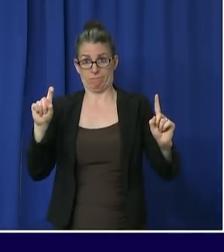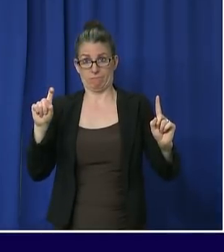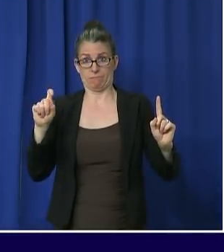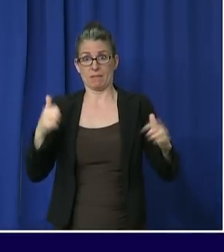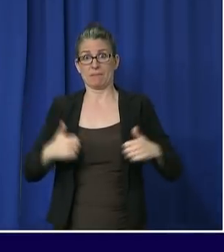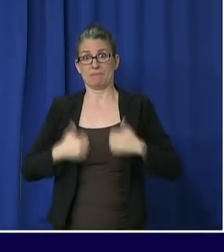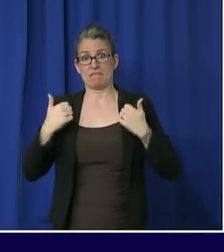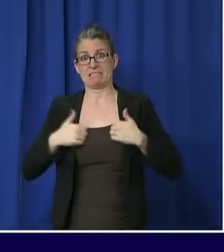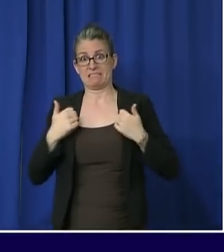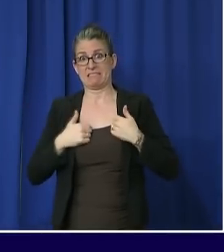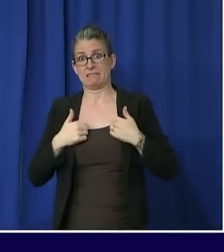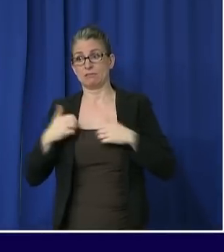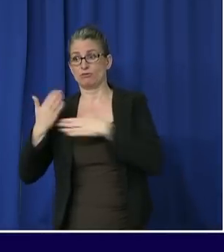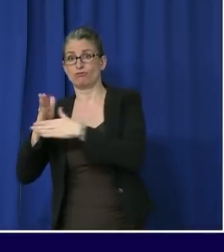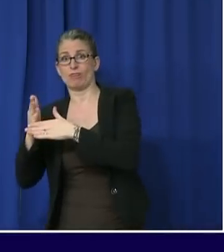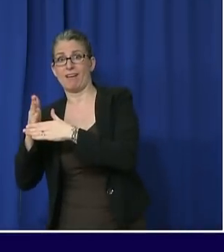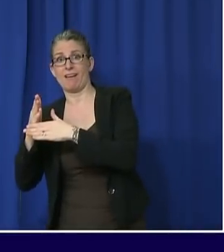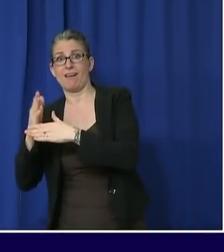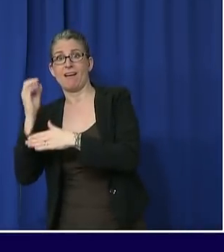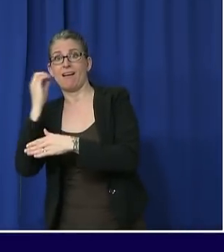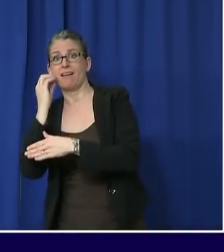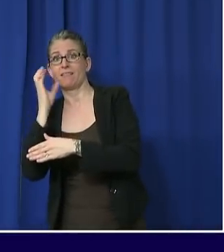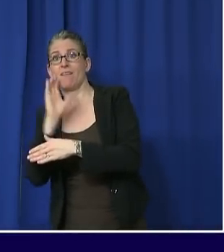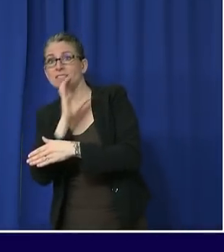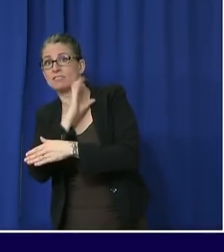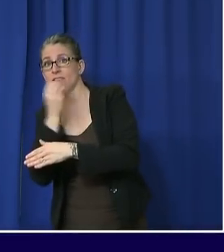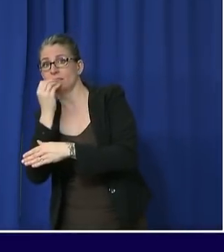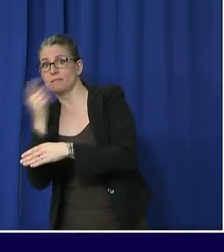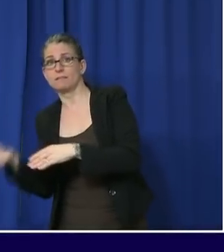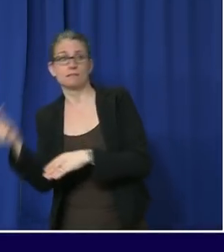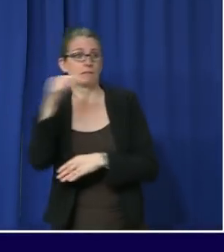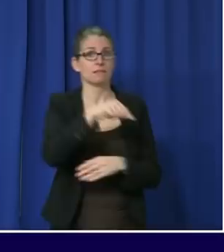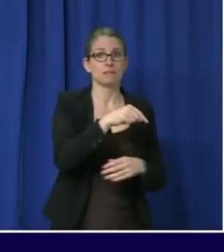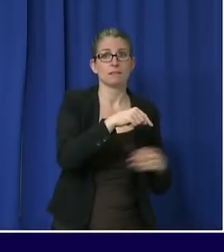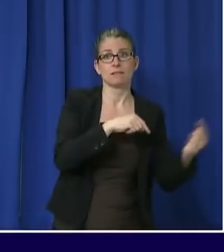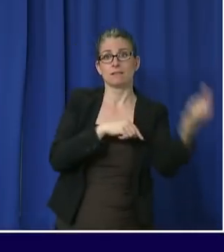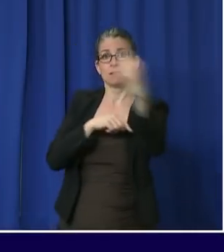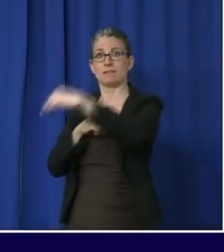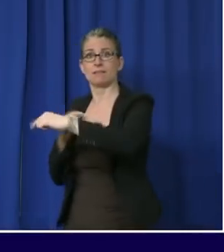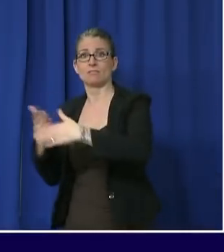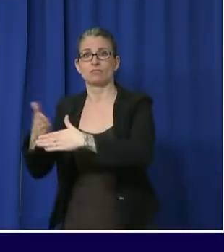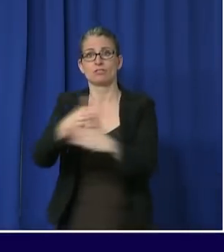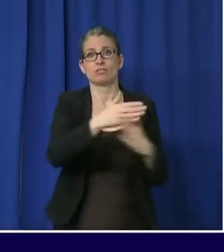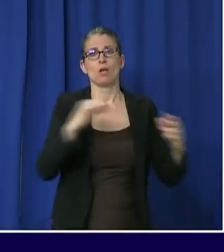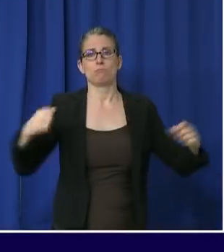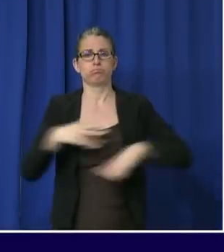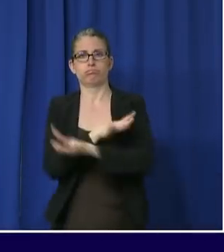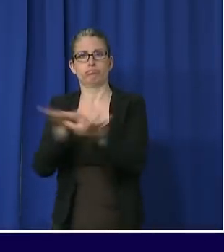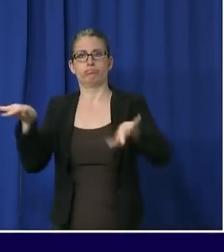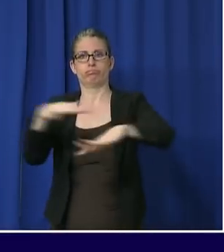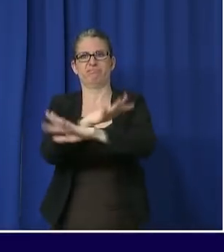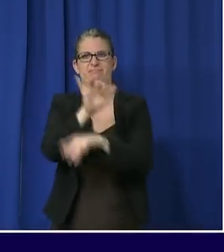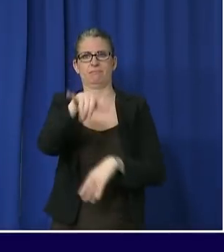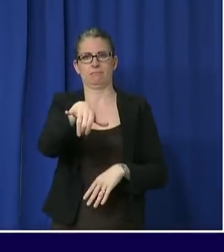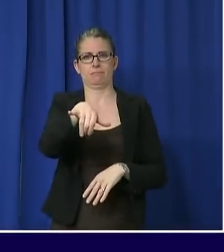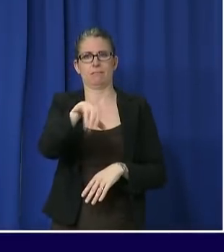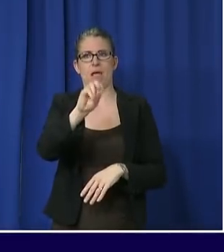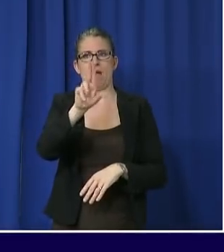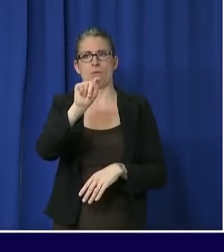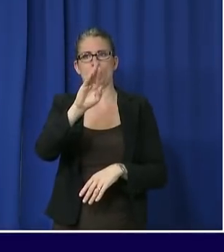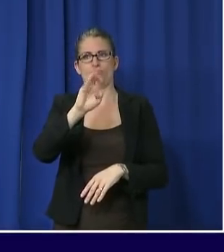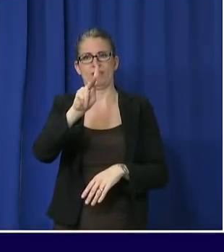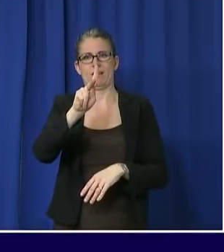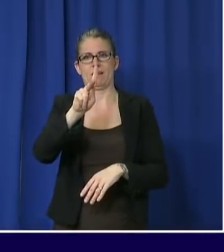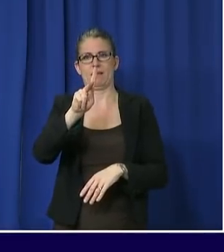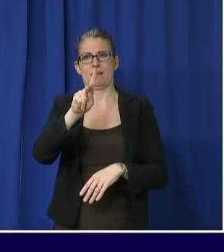that epidemiological link that really is the essence of an outbreak. And rather than treating that as 2 separate outbreaks, we would treat it as